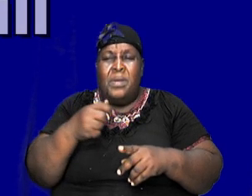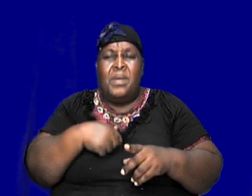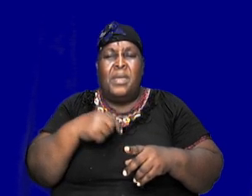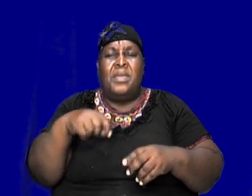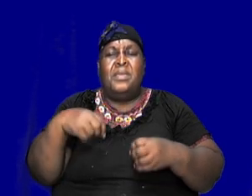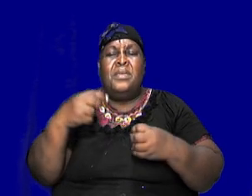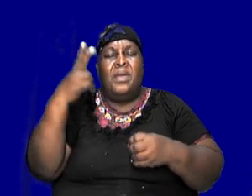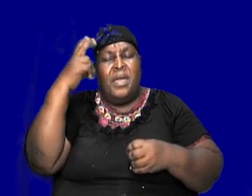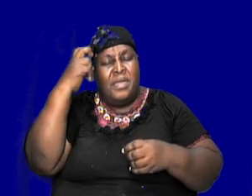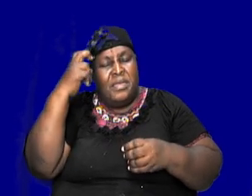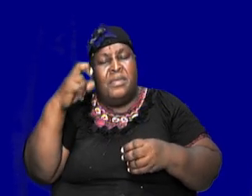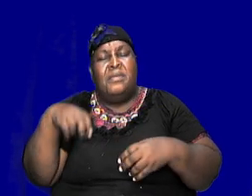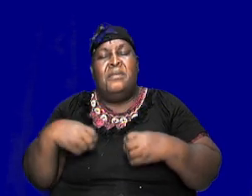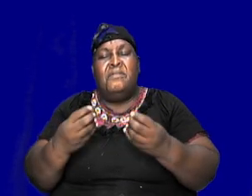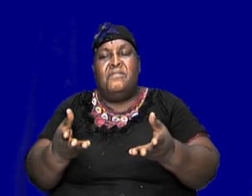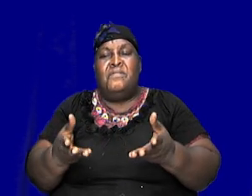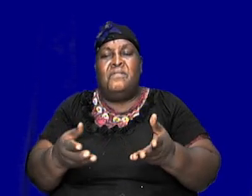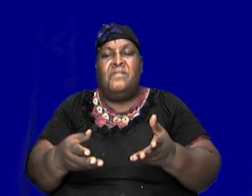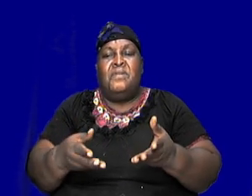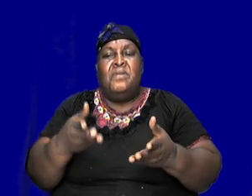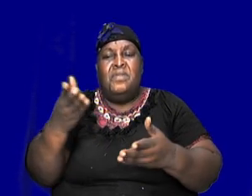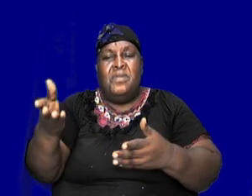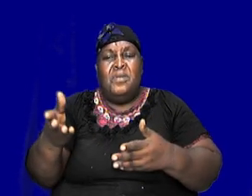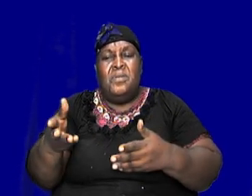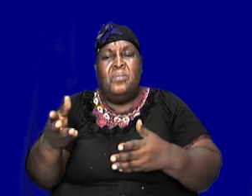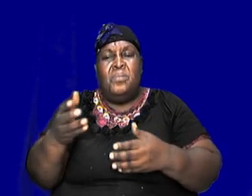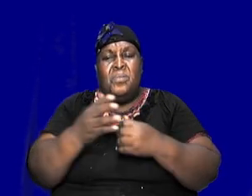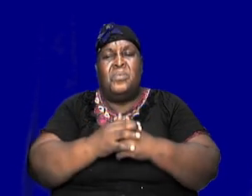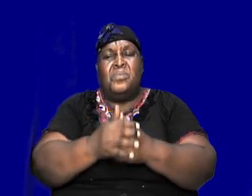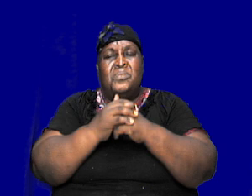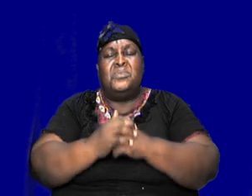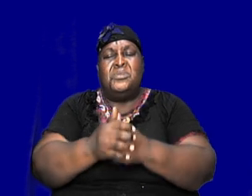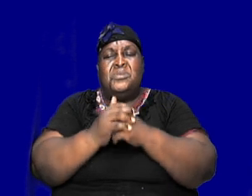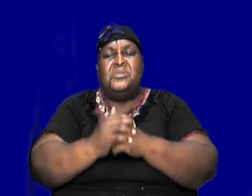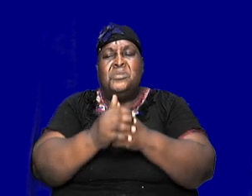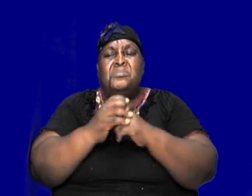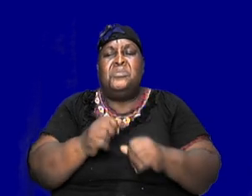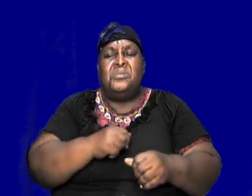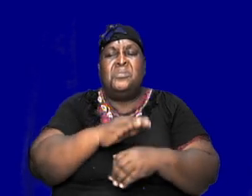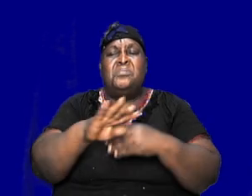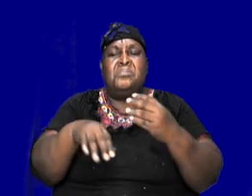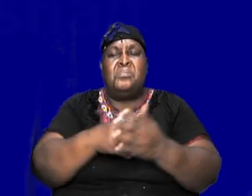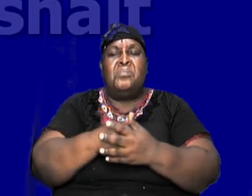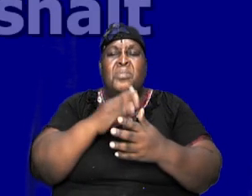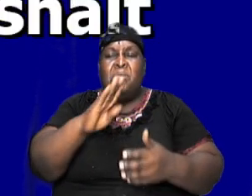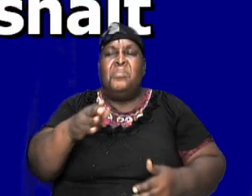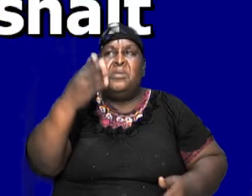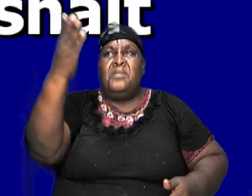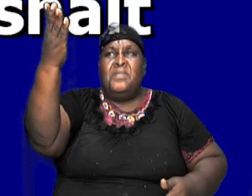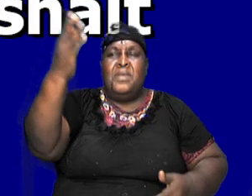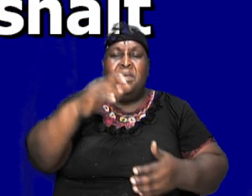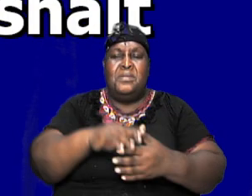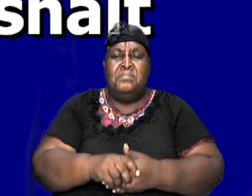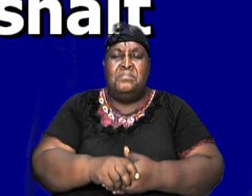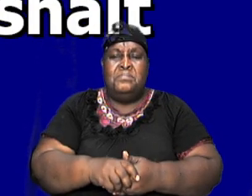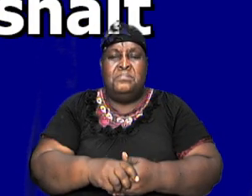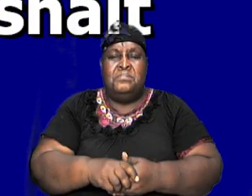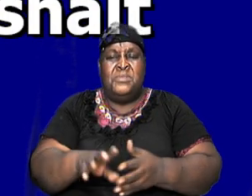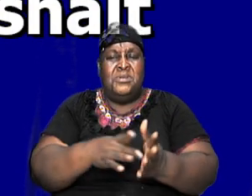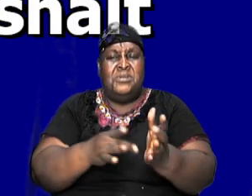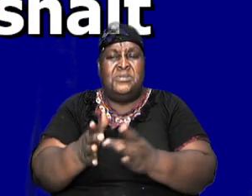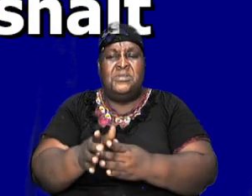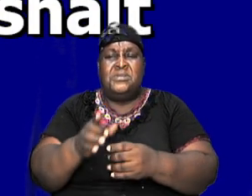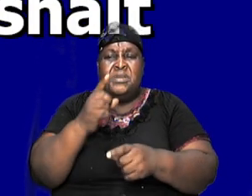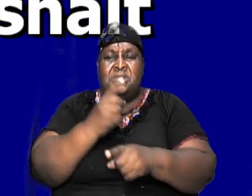it. If thou therefore wilt worship me, all shall be thine." And